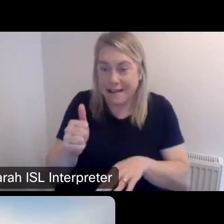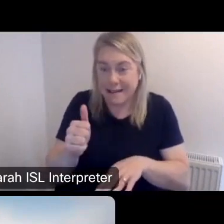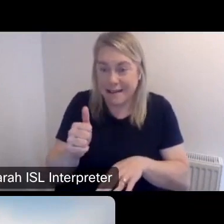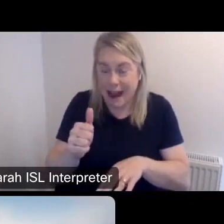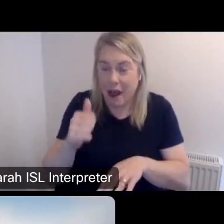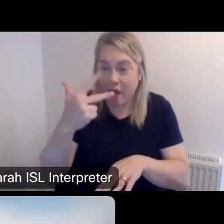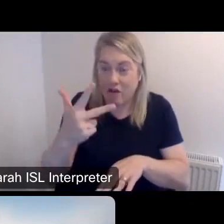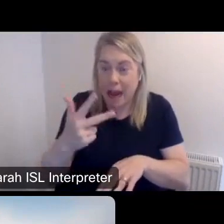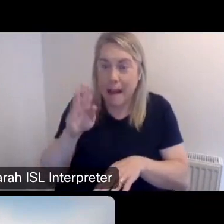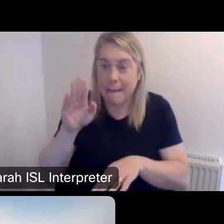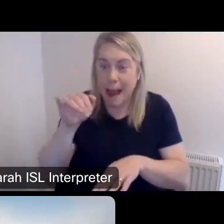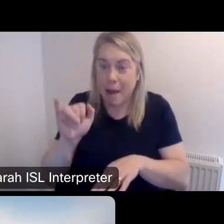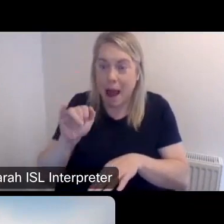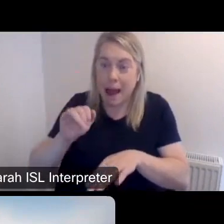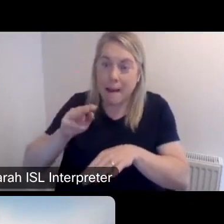40?